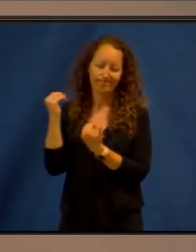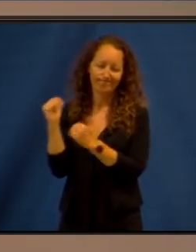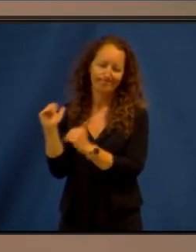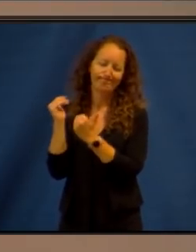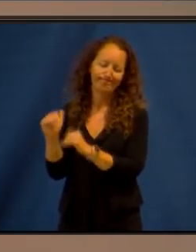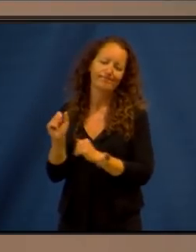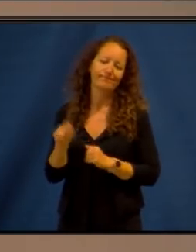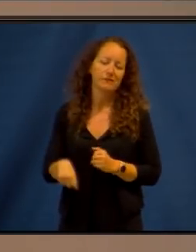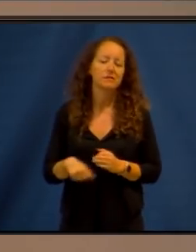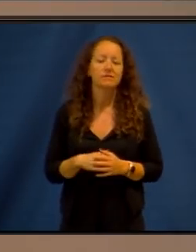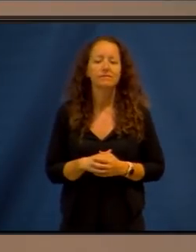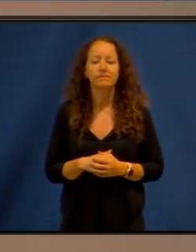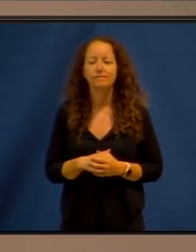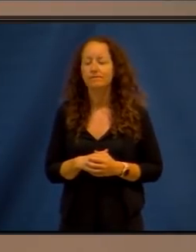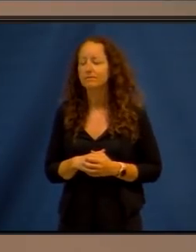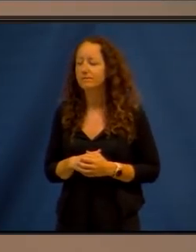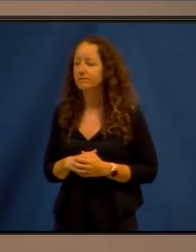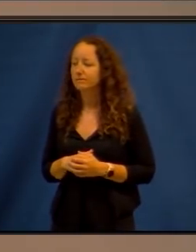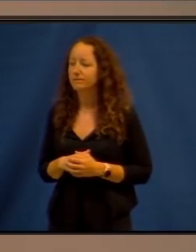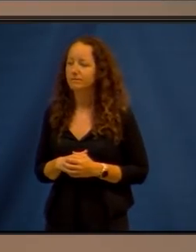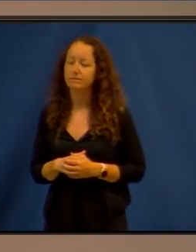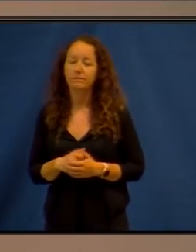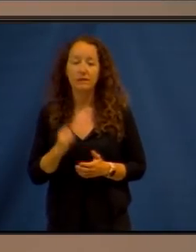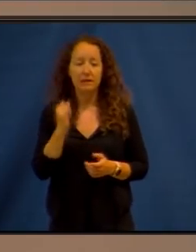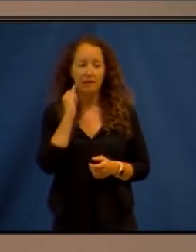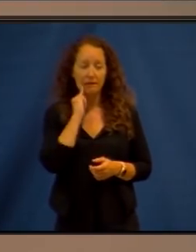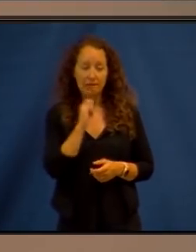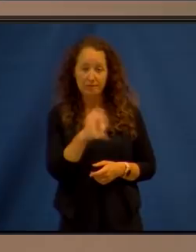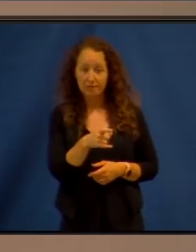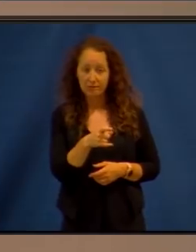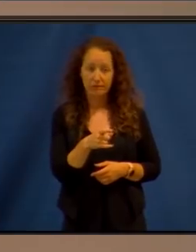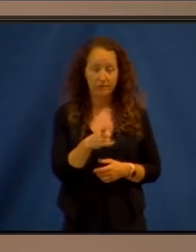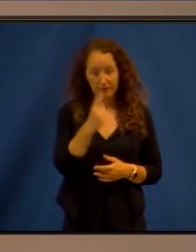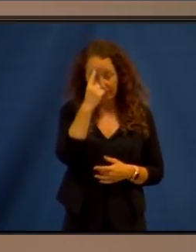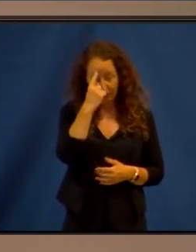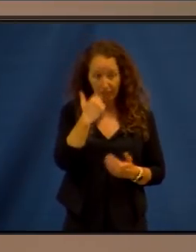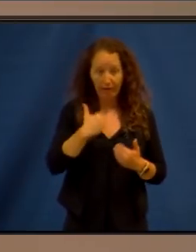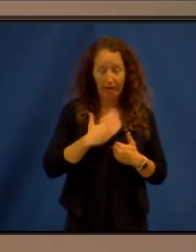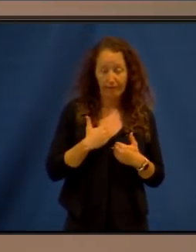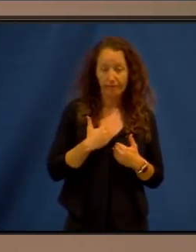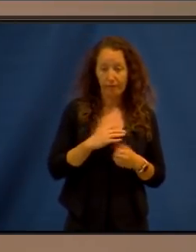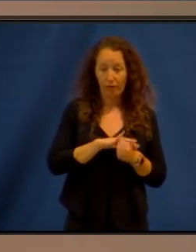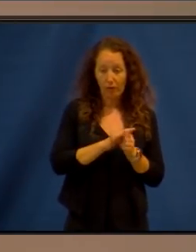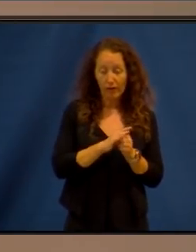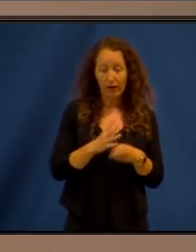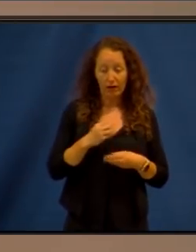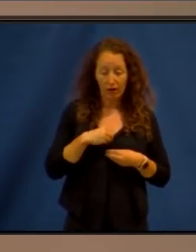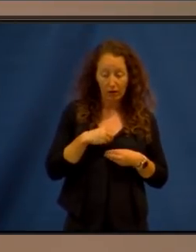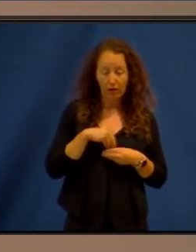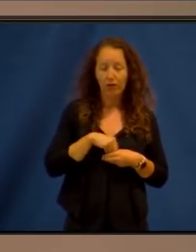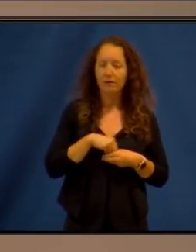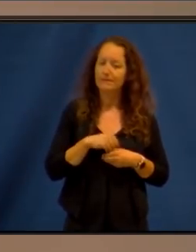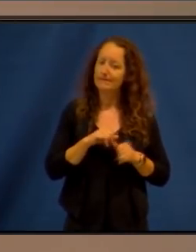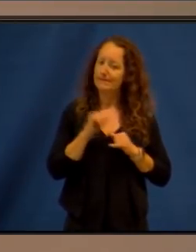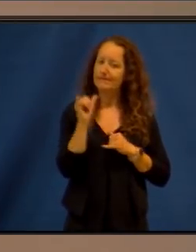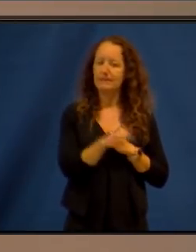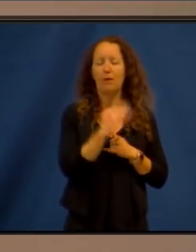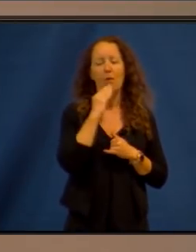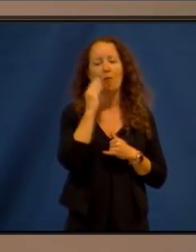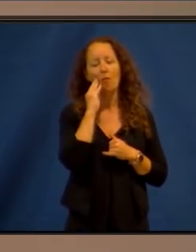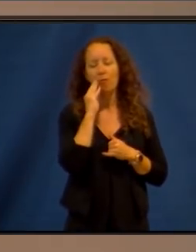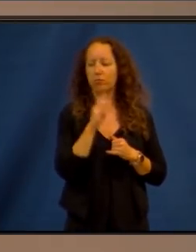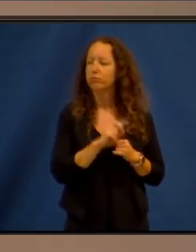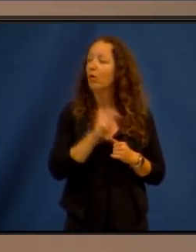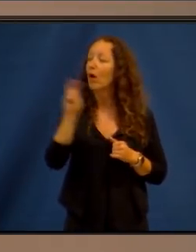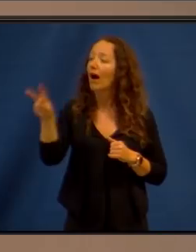are suggested that they stay home and refrain from participating in any of these new openings. So the